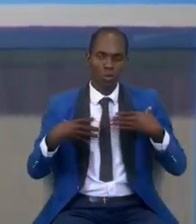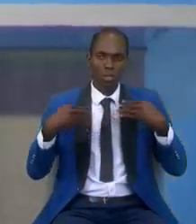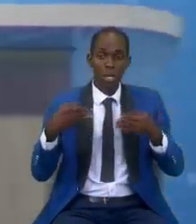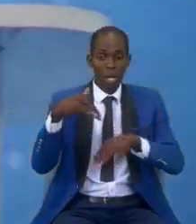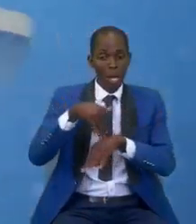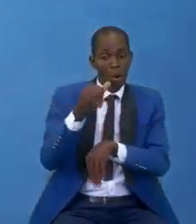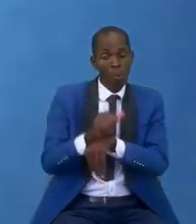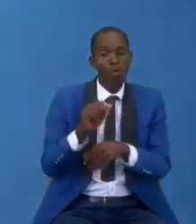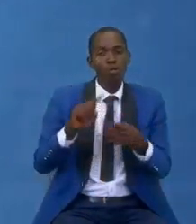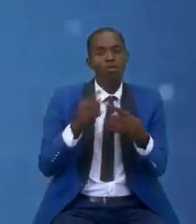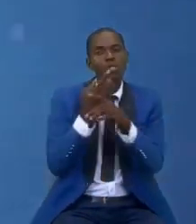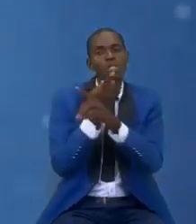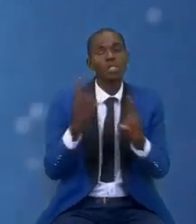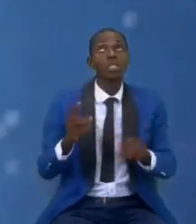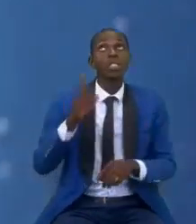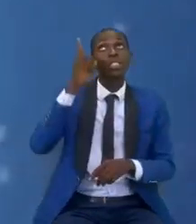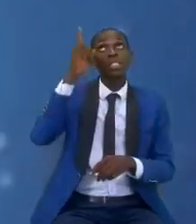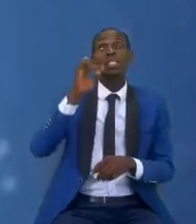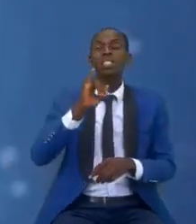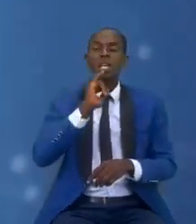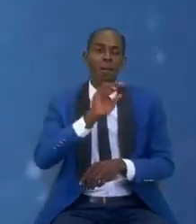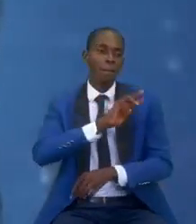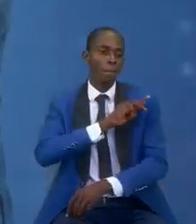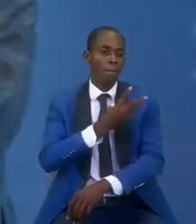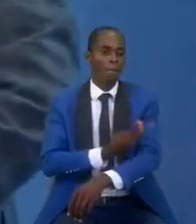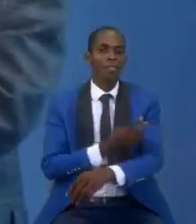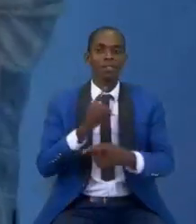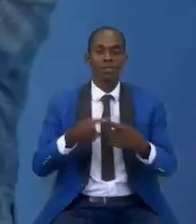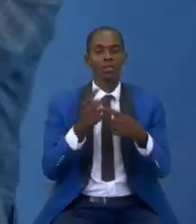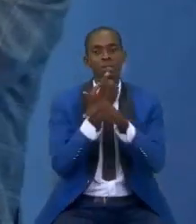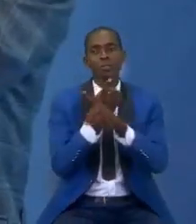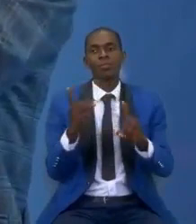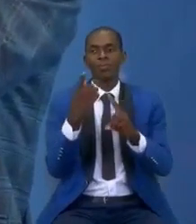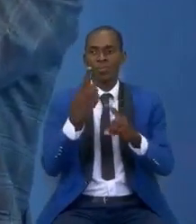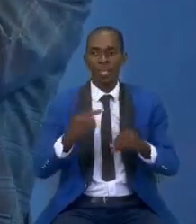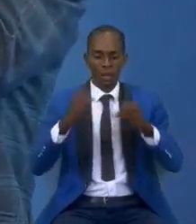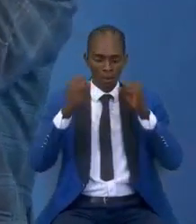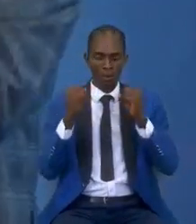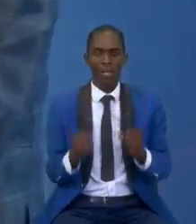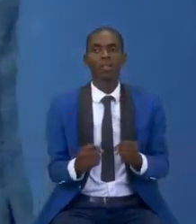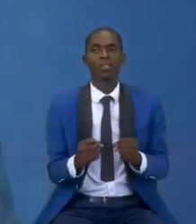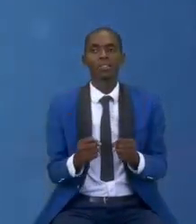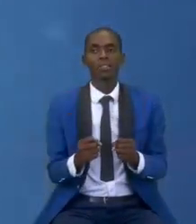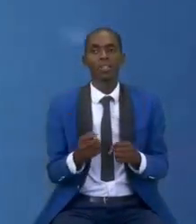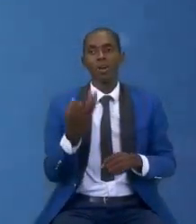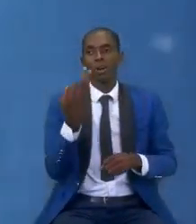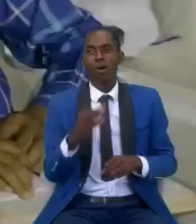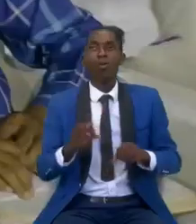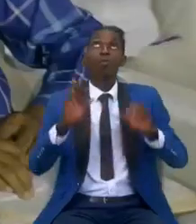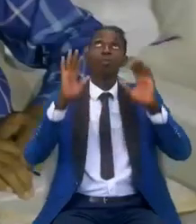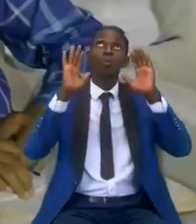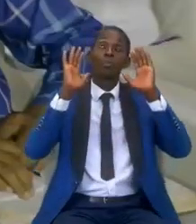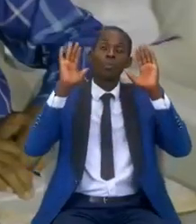deliver. The power for wonders as he works. Look at number